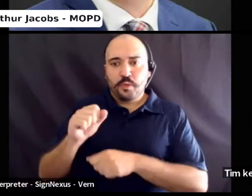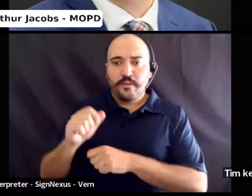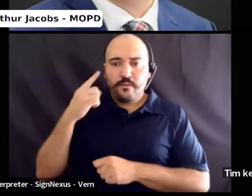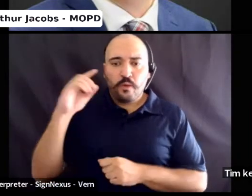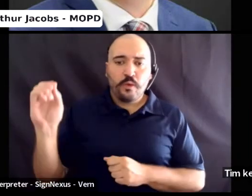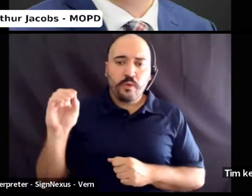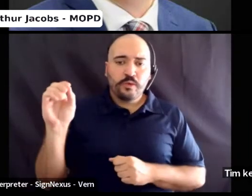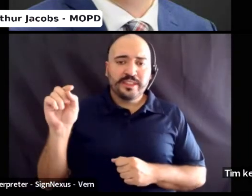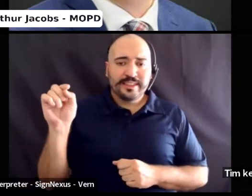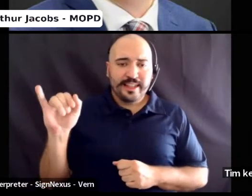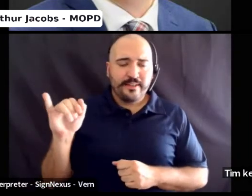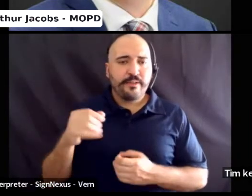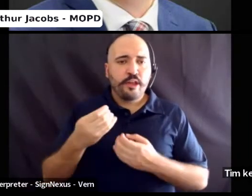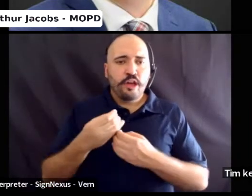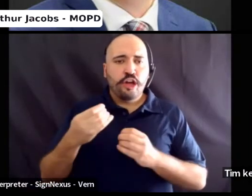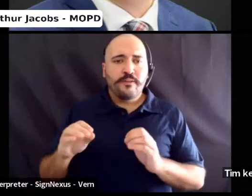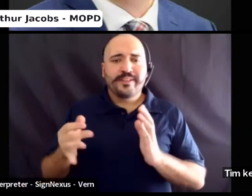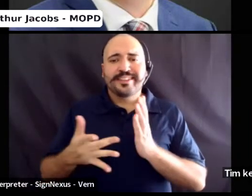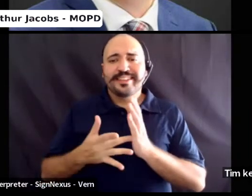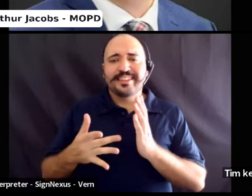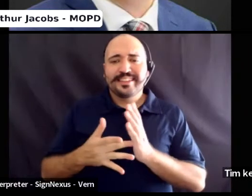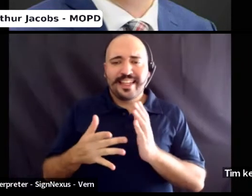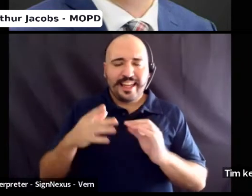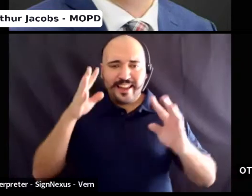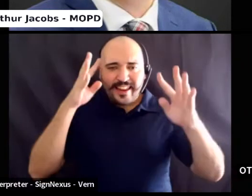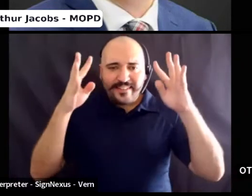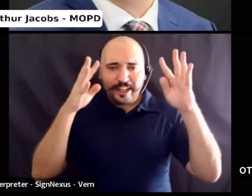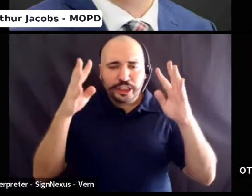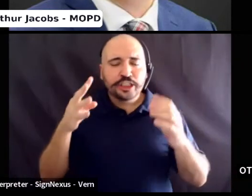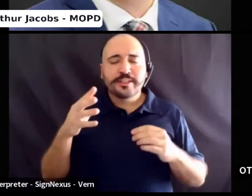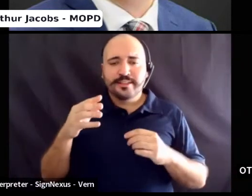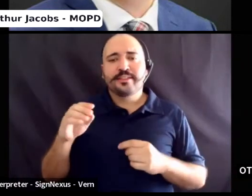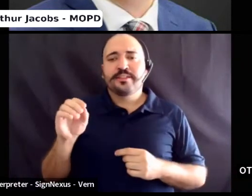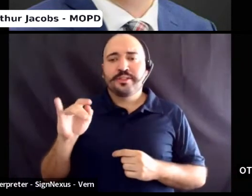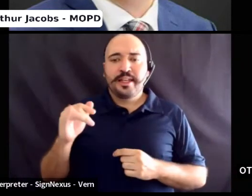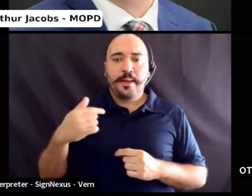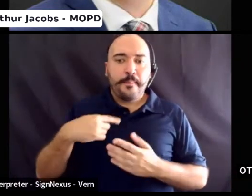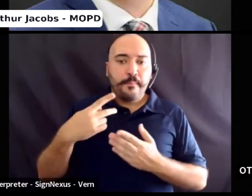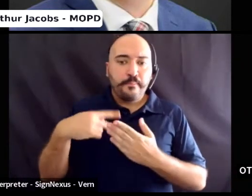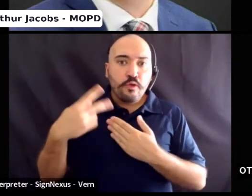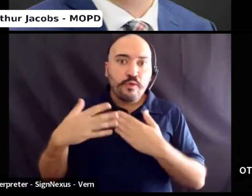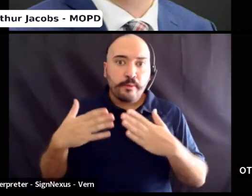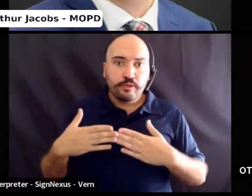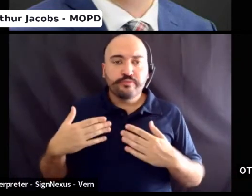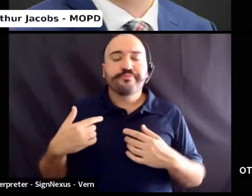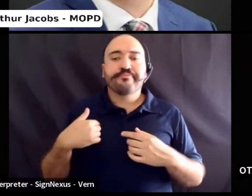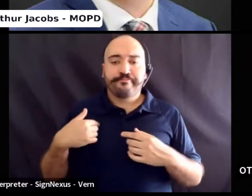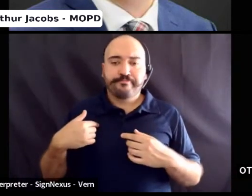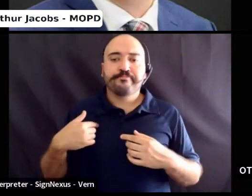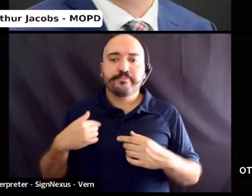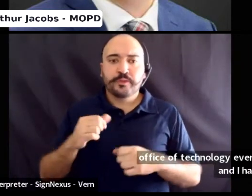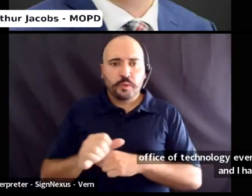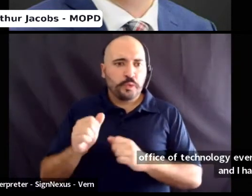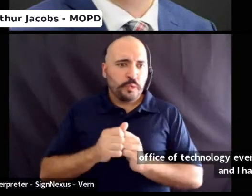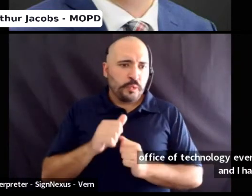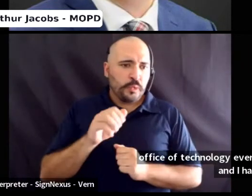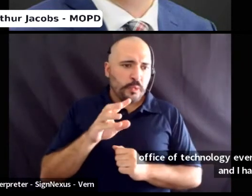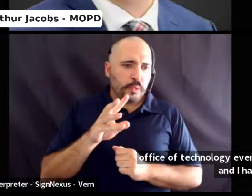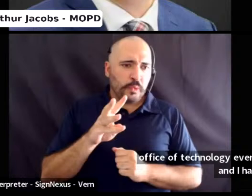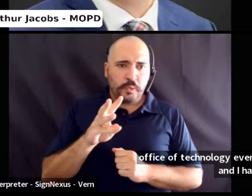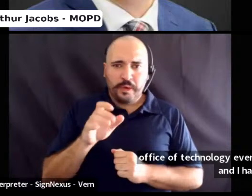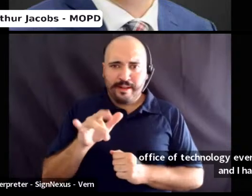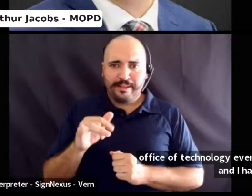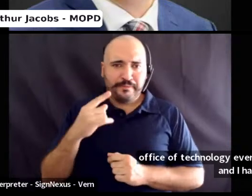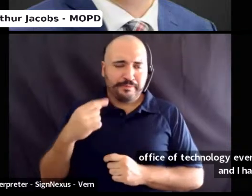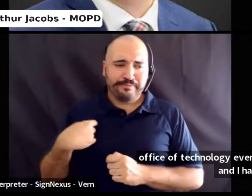the Office of Technology and Innovation. And I'm a programmer, and I've been working with Wale for quite a